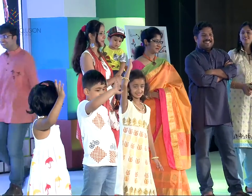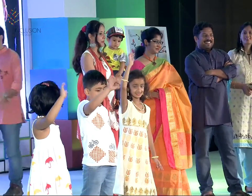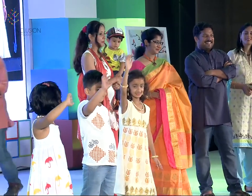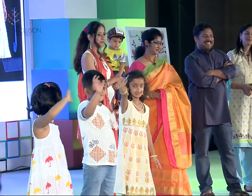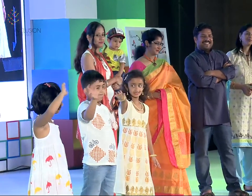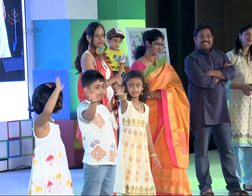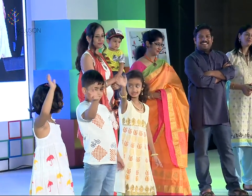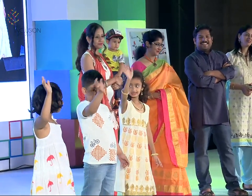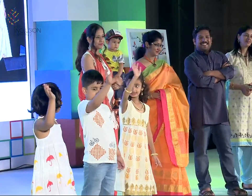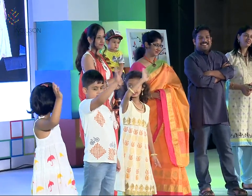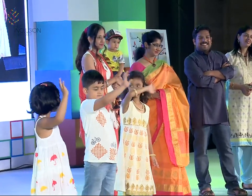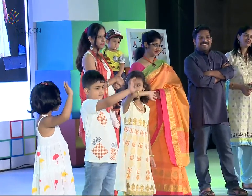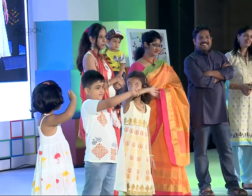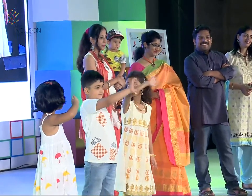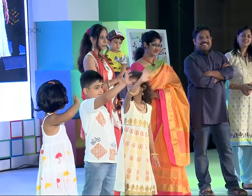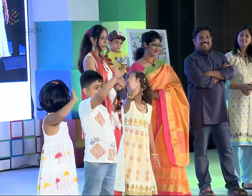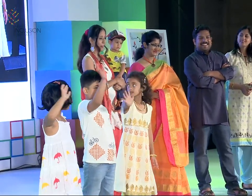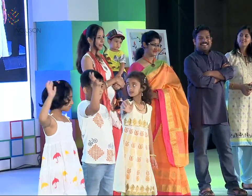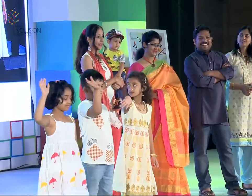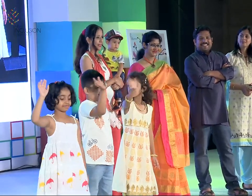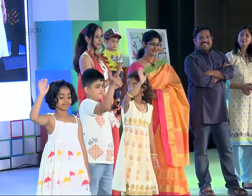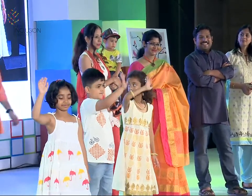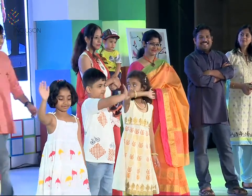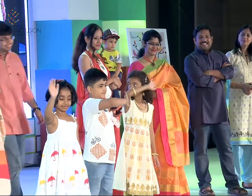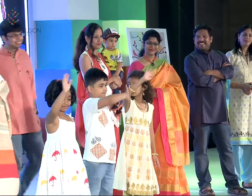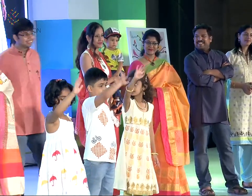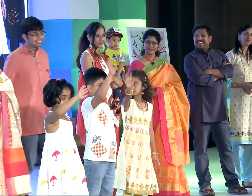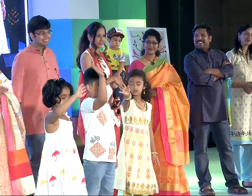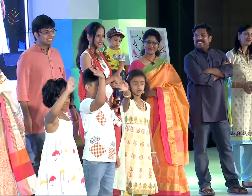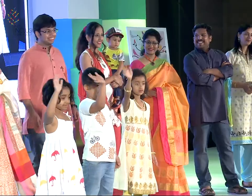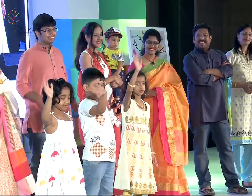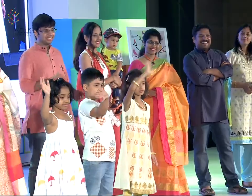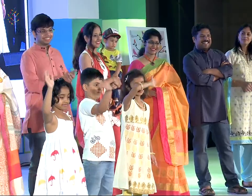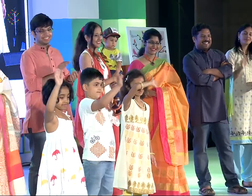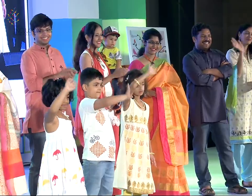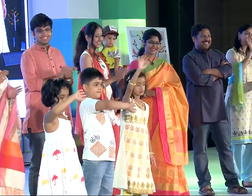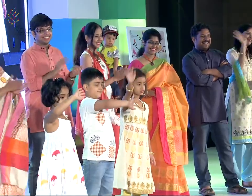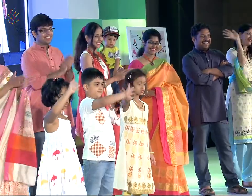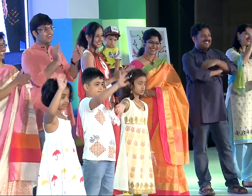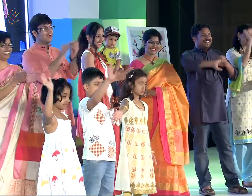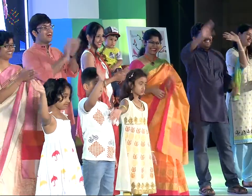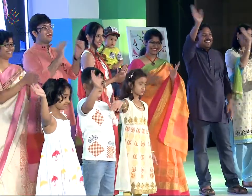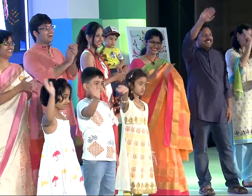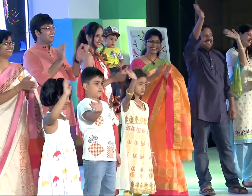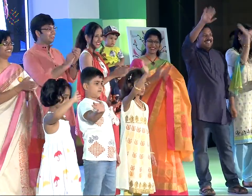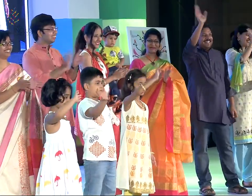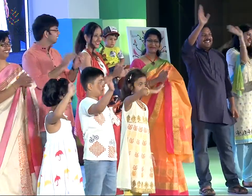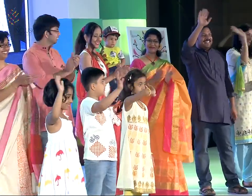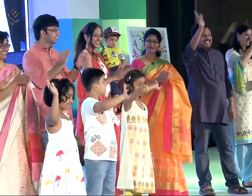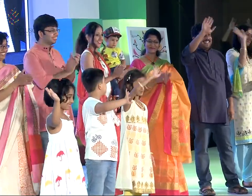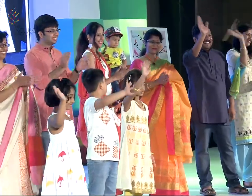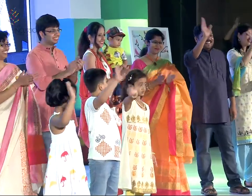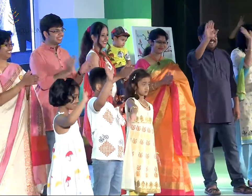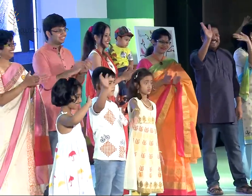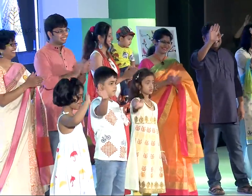We lose it all and we'll be free. Yeah, so now we have everybody on stage. We